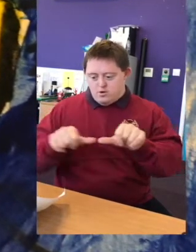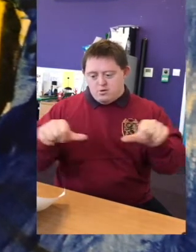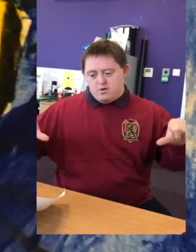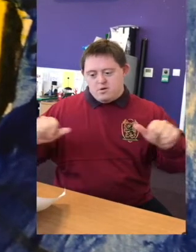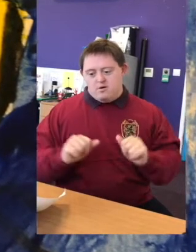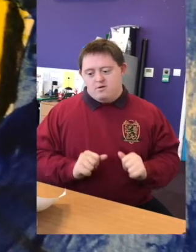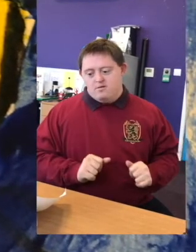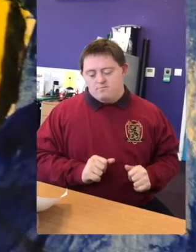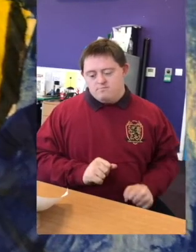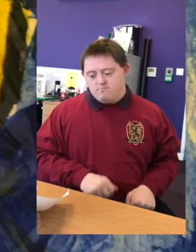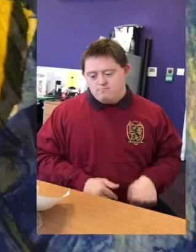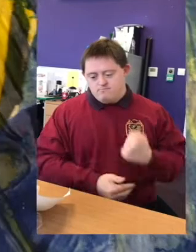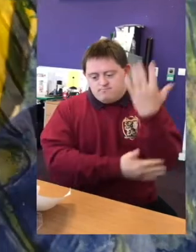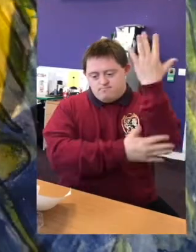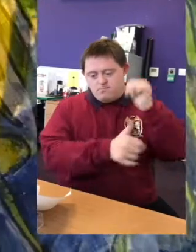the line.